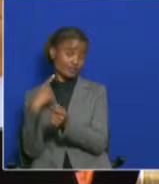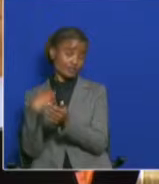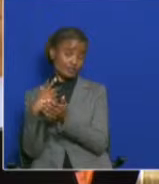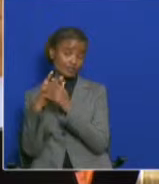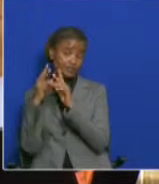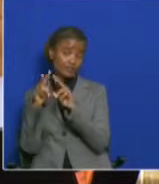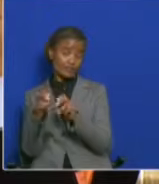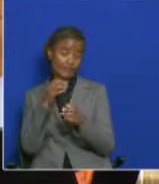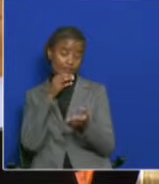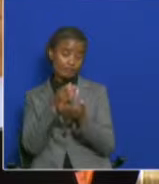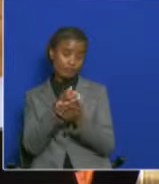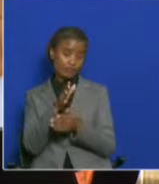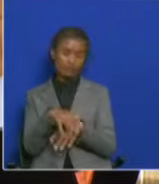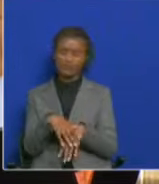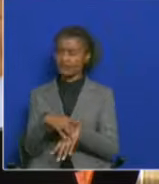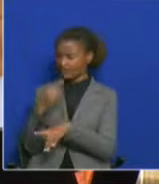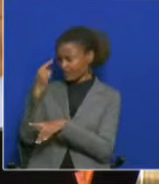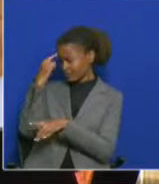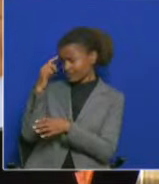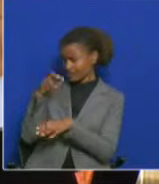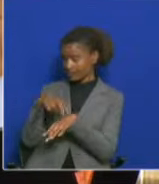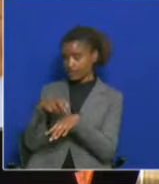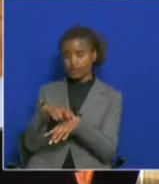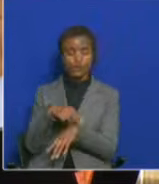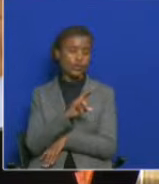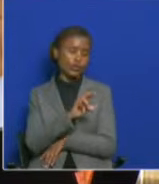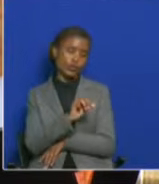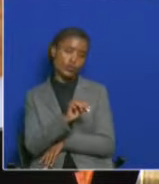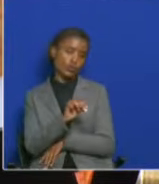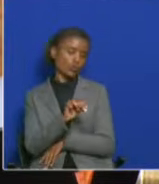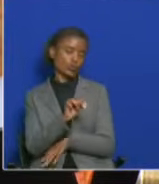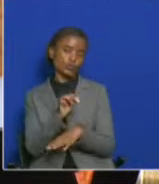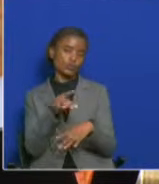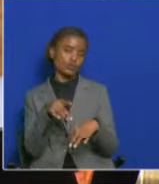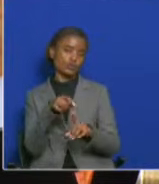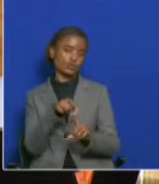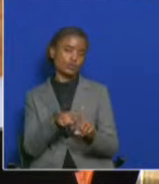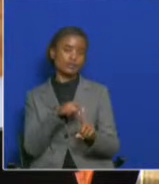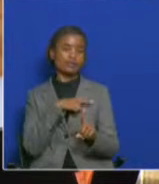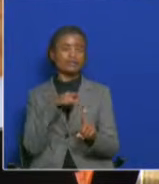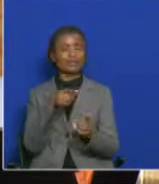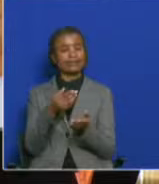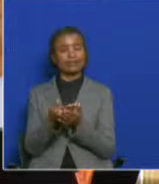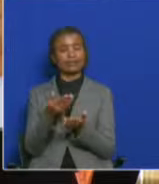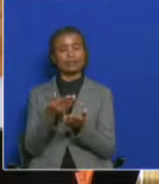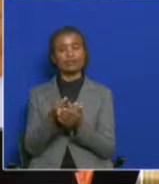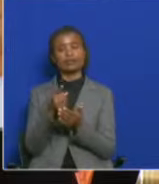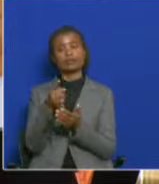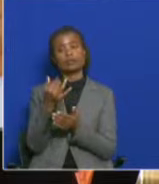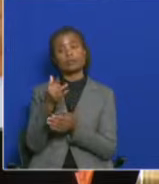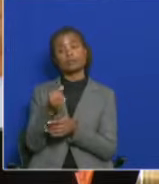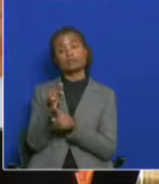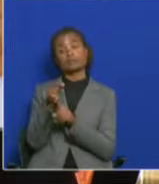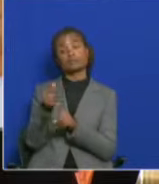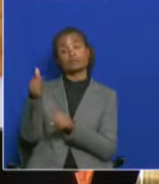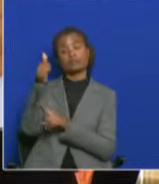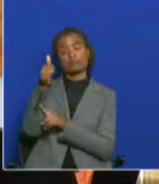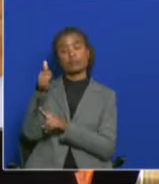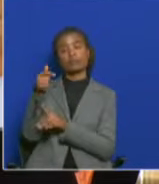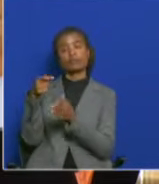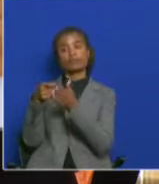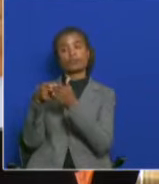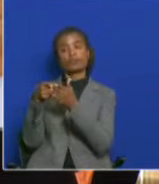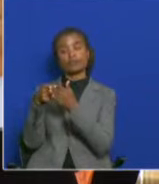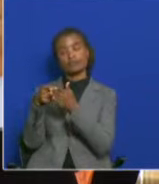really in- is to explain why yes, I yes. considered it yes, he was a chief procurement officer in Yeah. Treasury